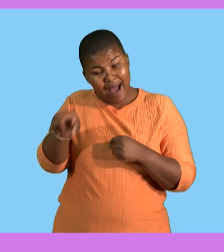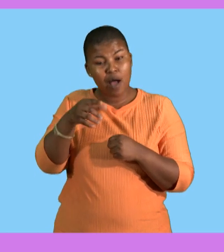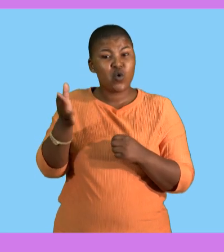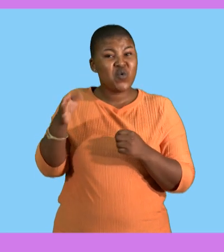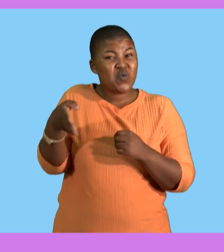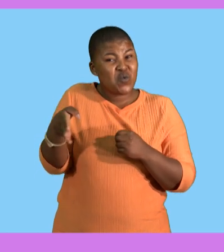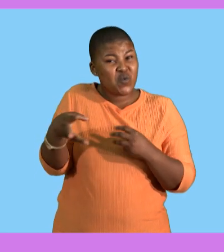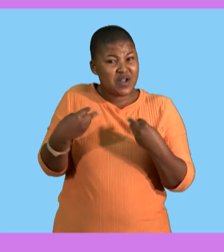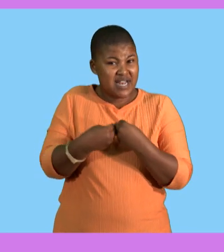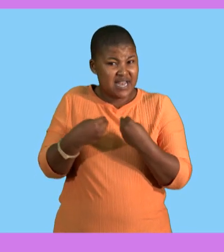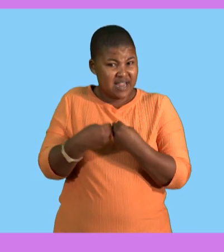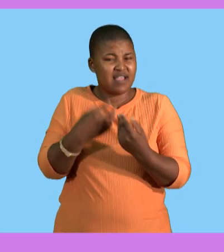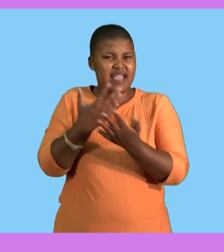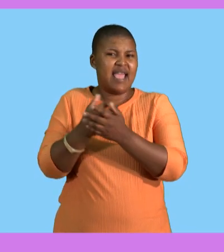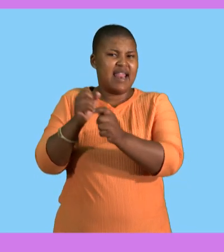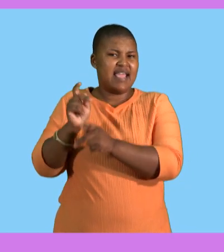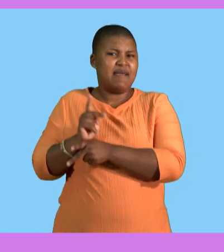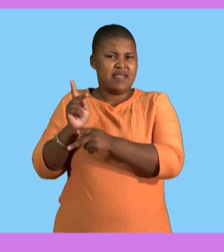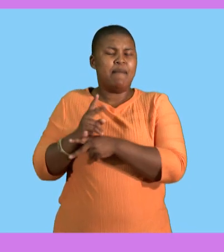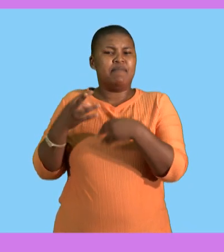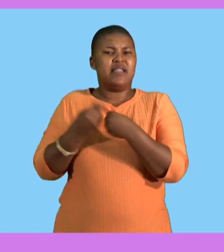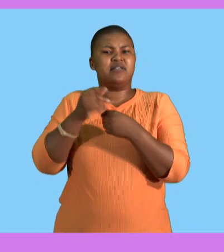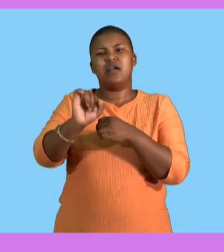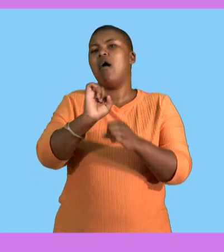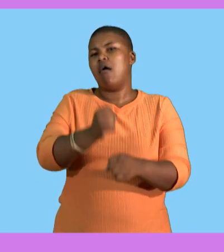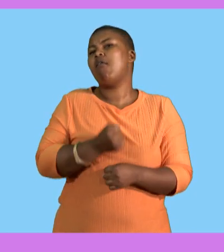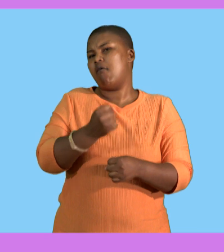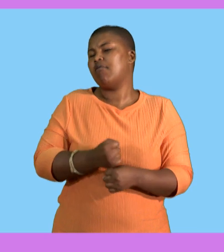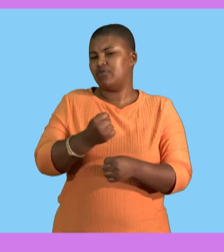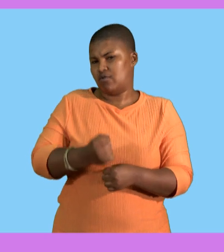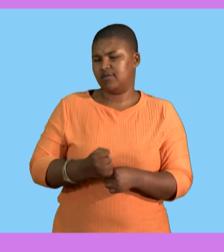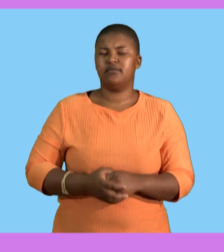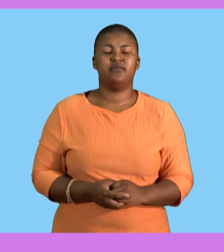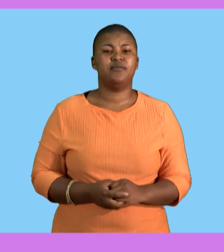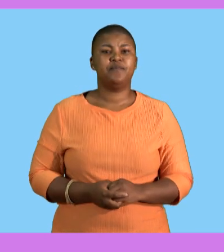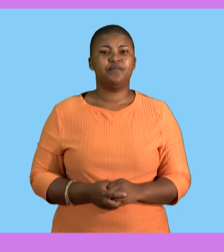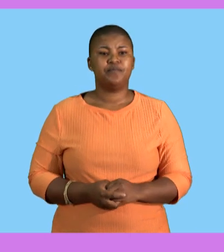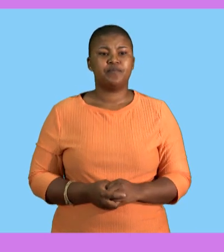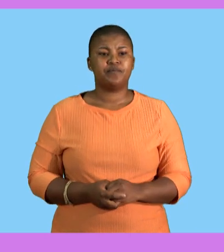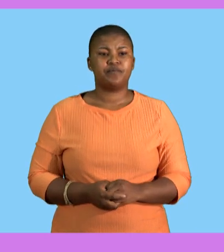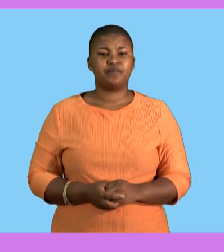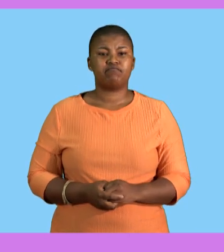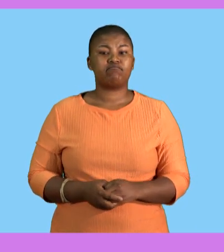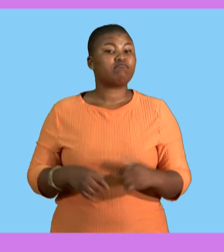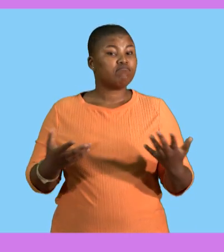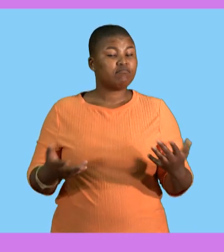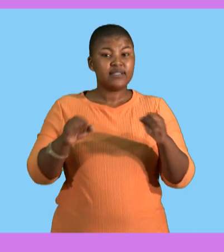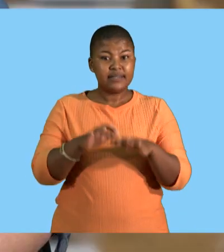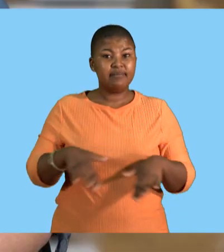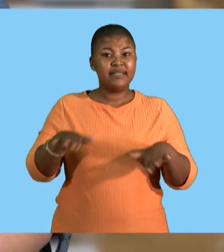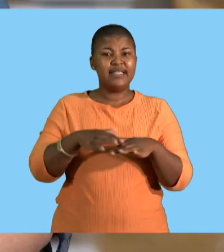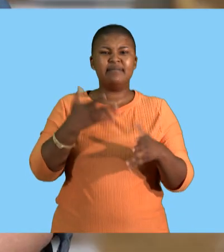there as a tuck room. Because remember, the place where the